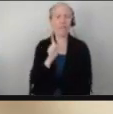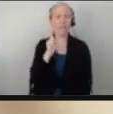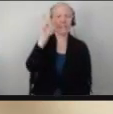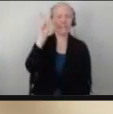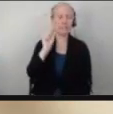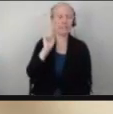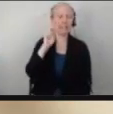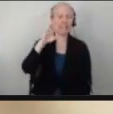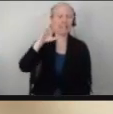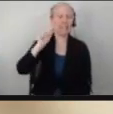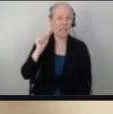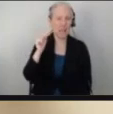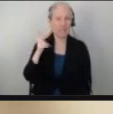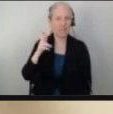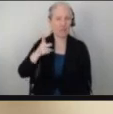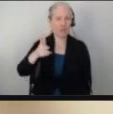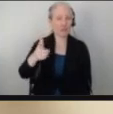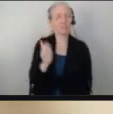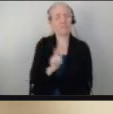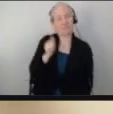to present and lead your panel.